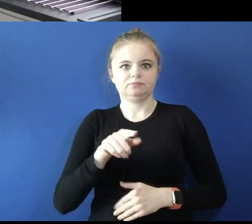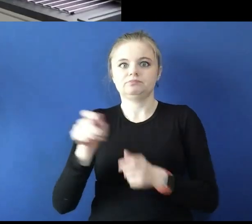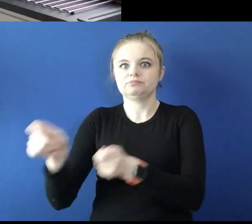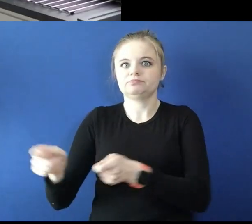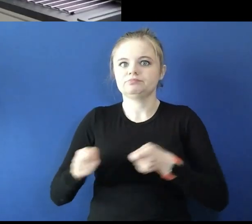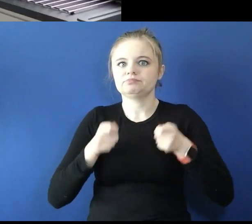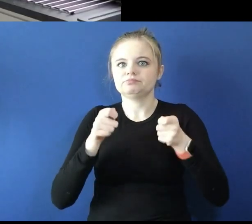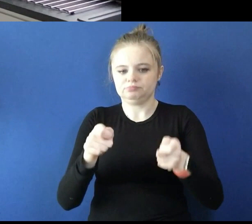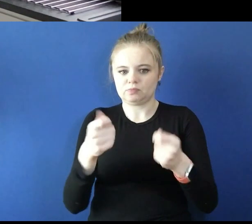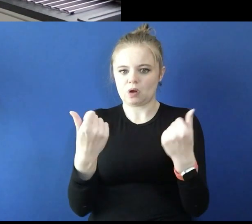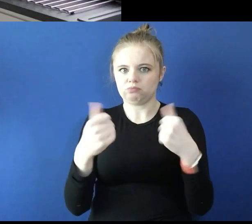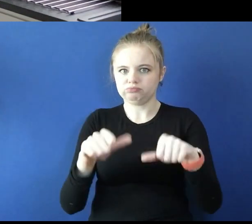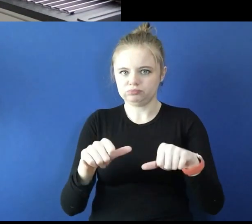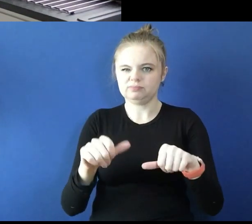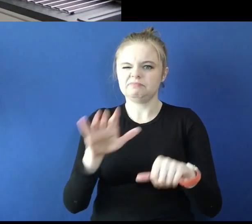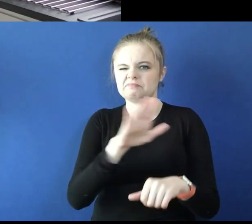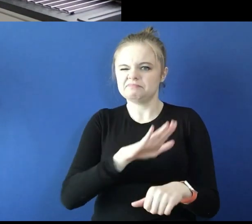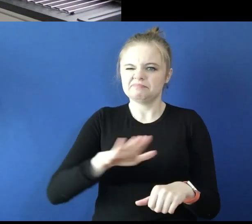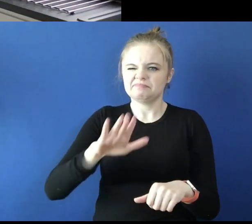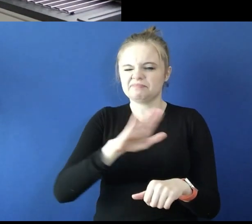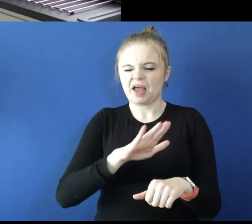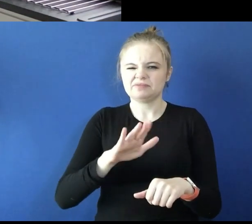Okay, after 30 minutes,